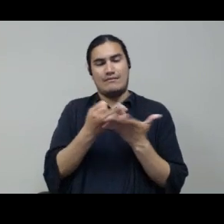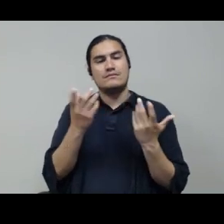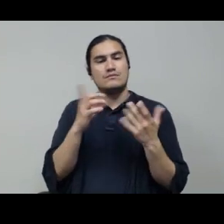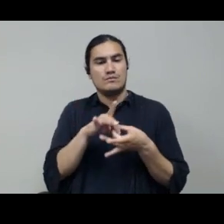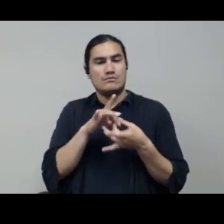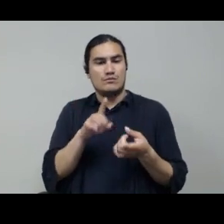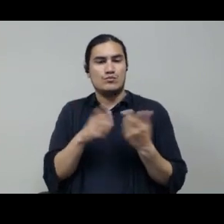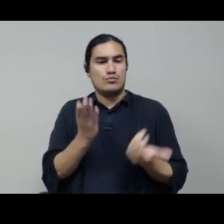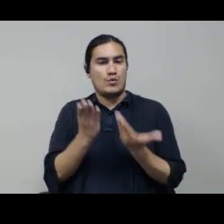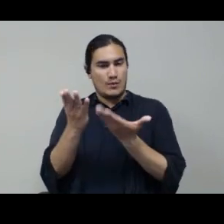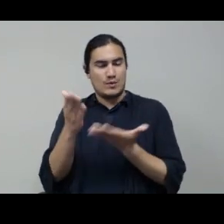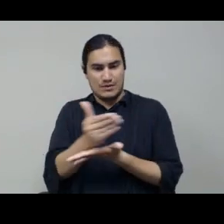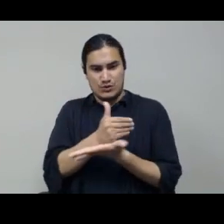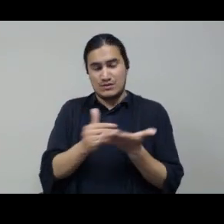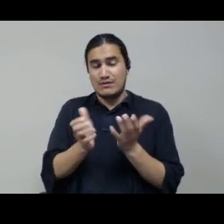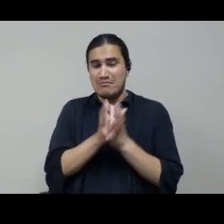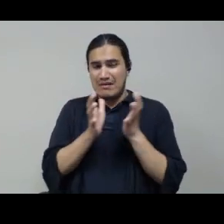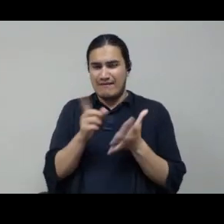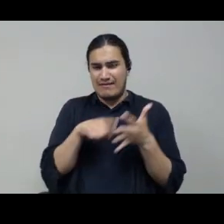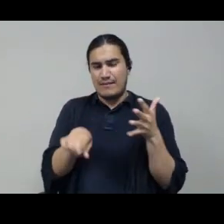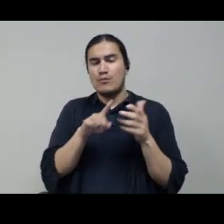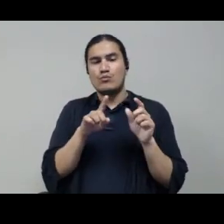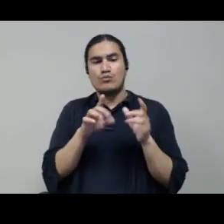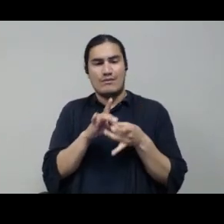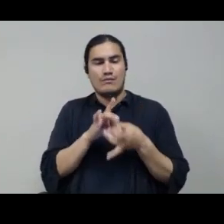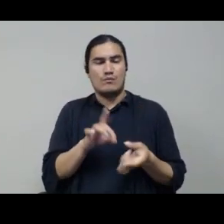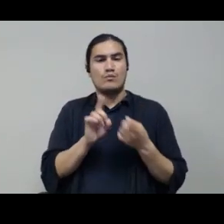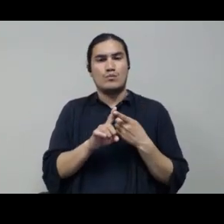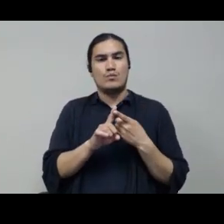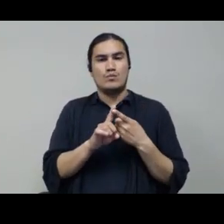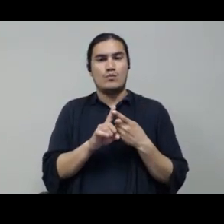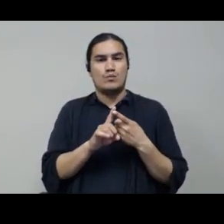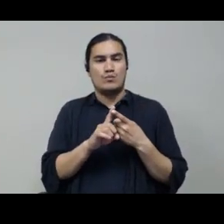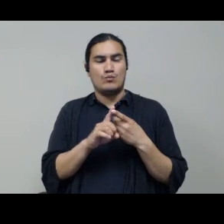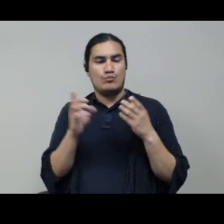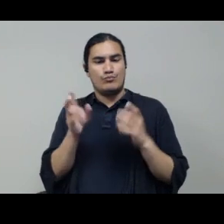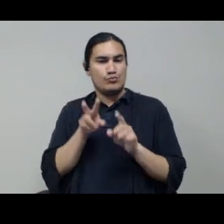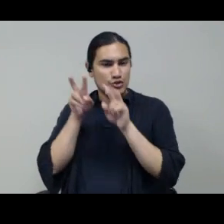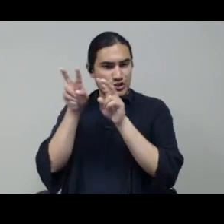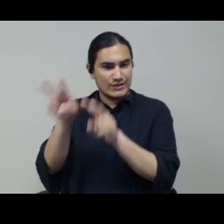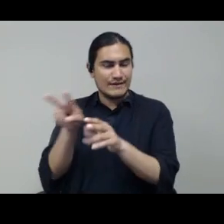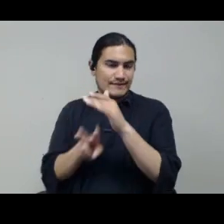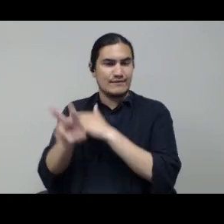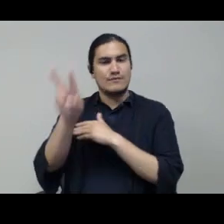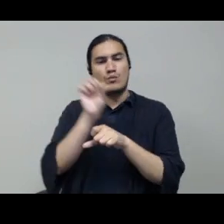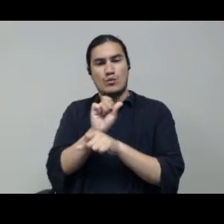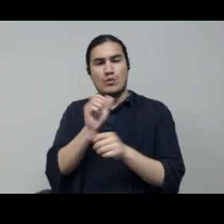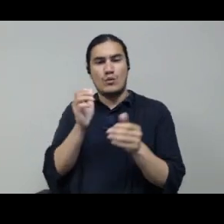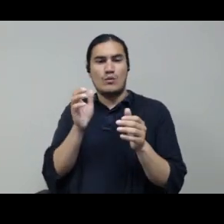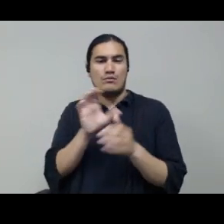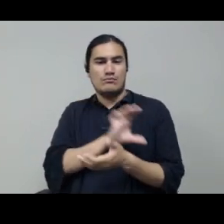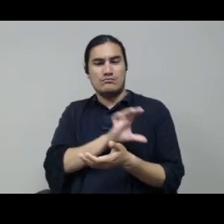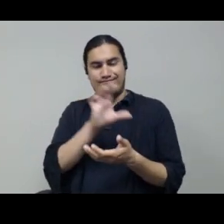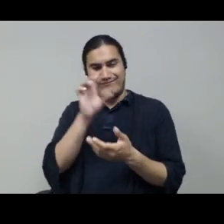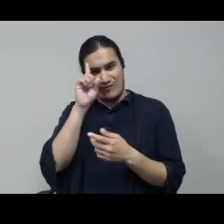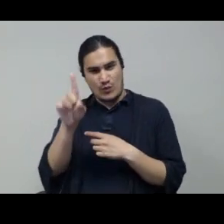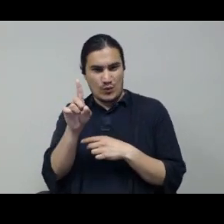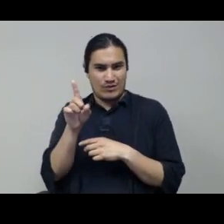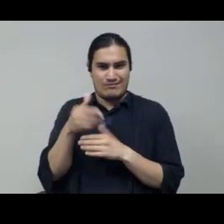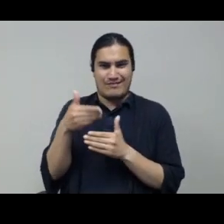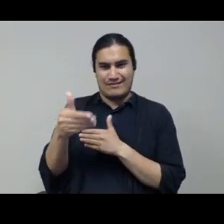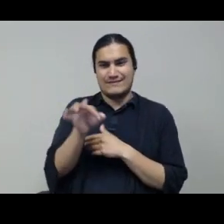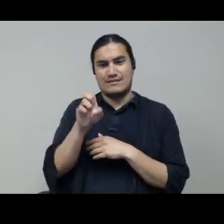budget. Many of them are just associated with projected workload increases for the upcoming fiscal year. One